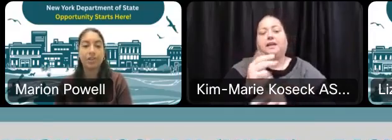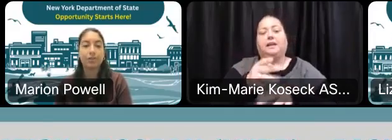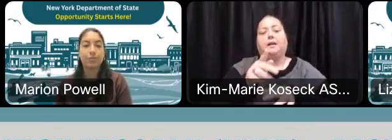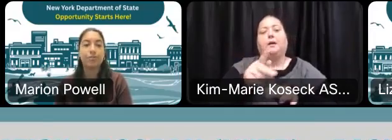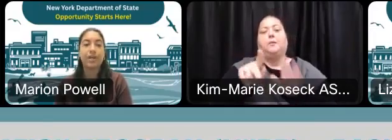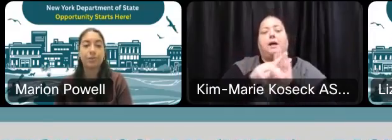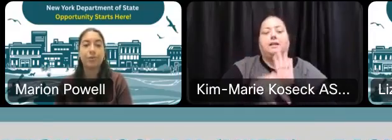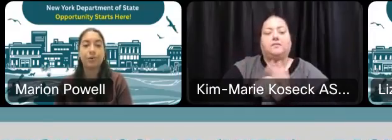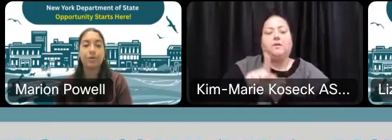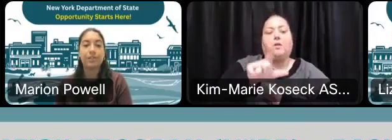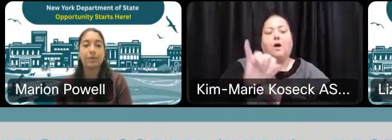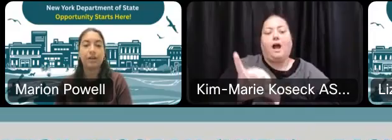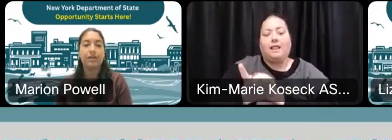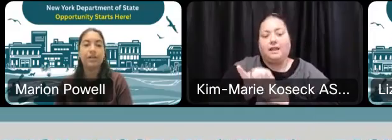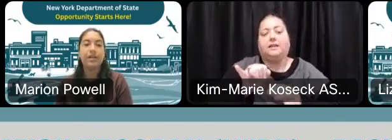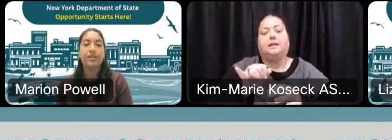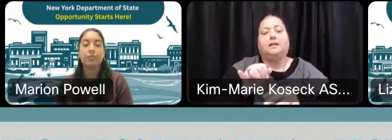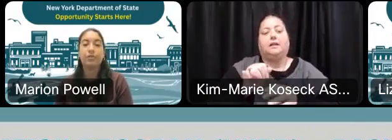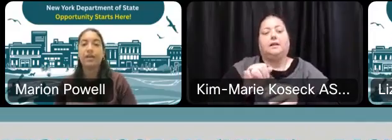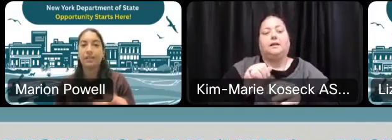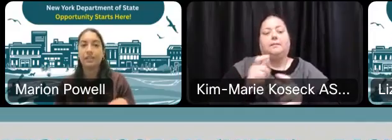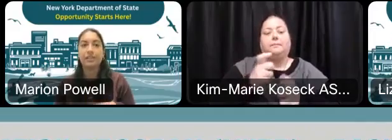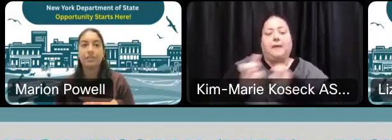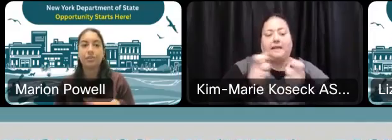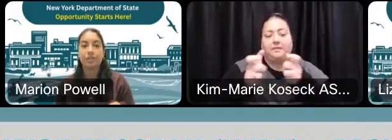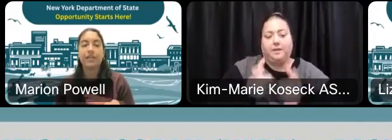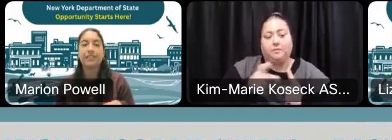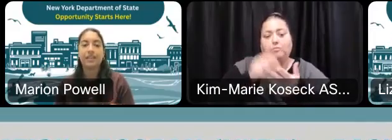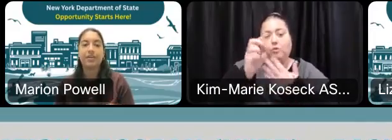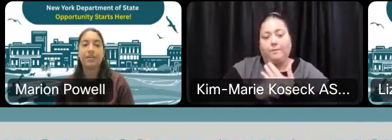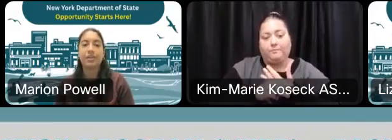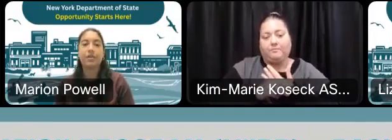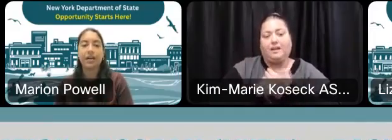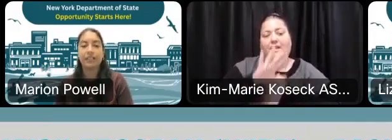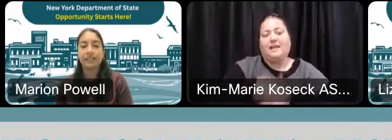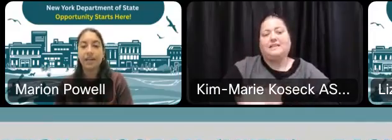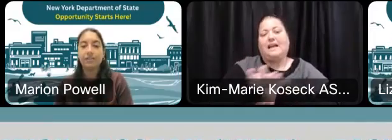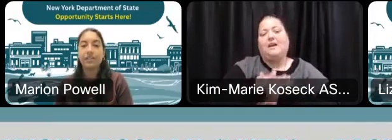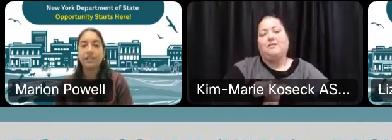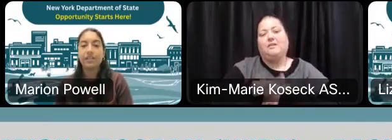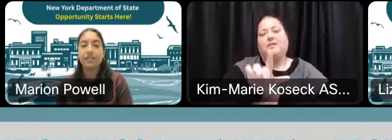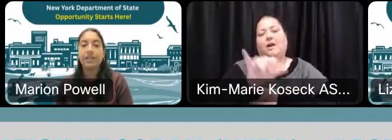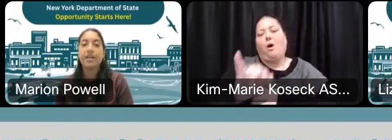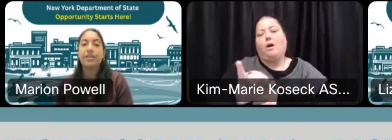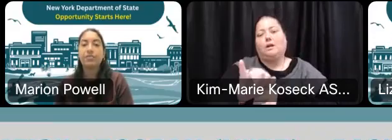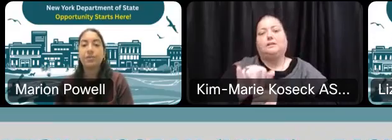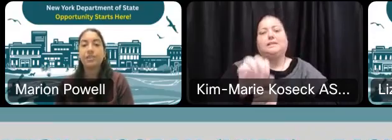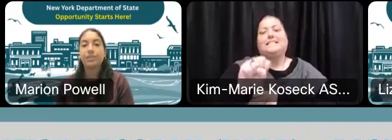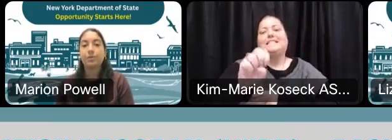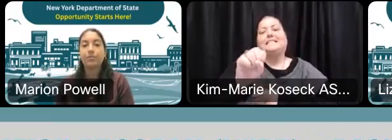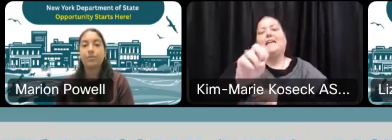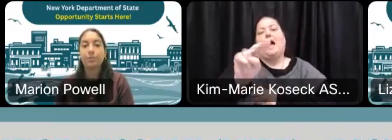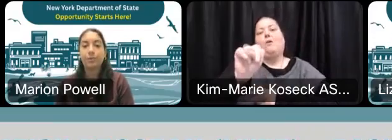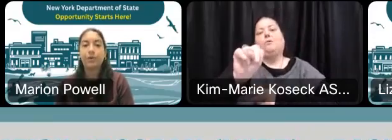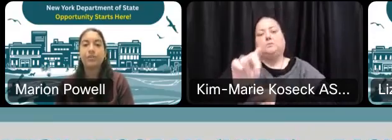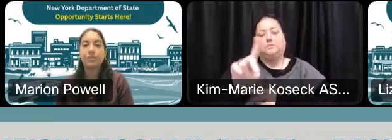Coastal Management Program as well, and that is in the area of the Long Island Sound. And the fourth is